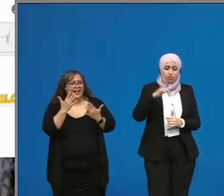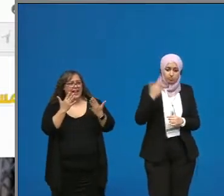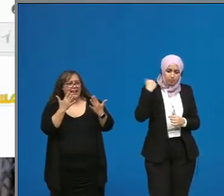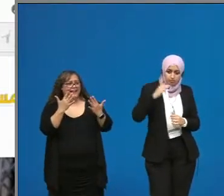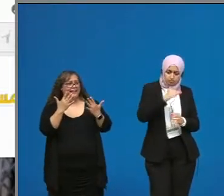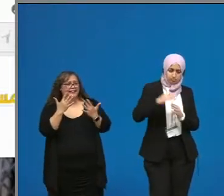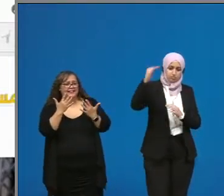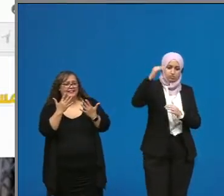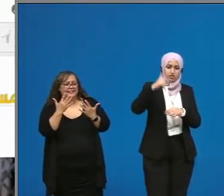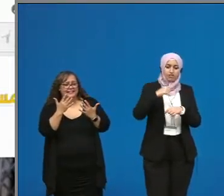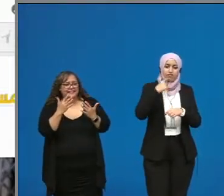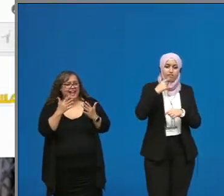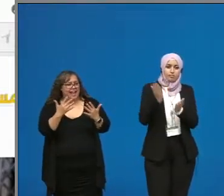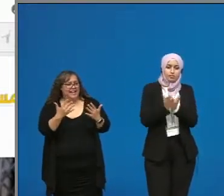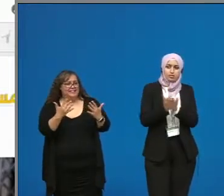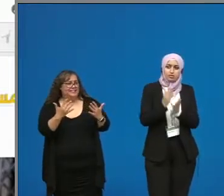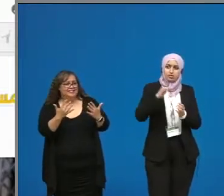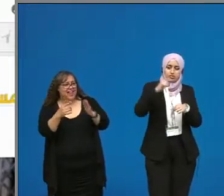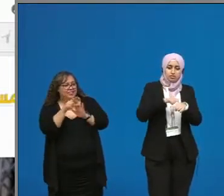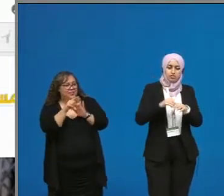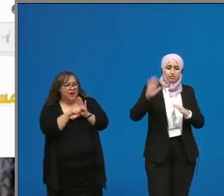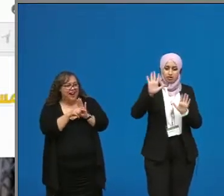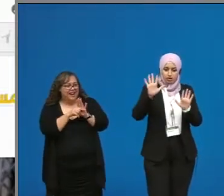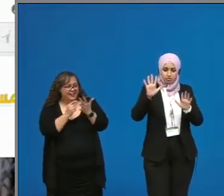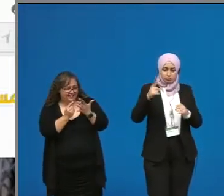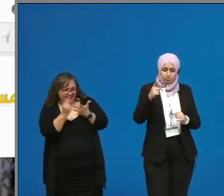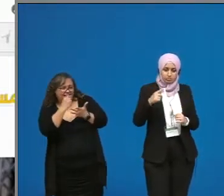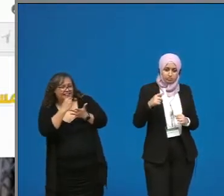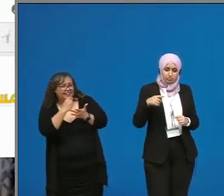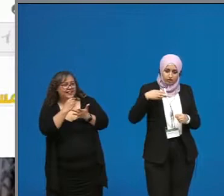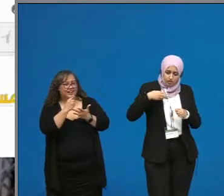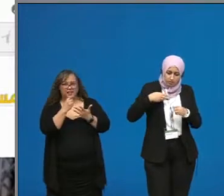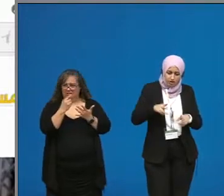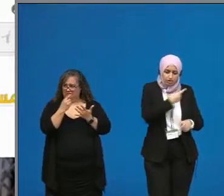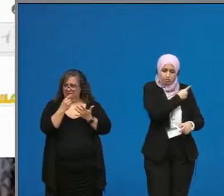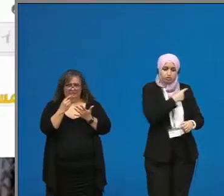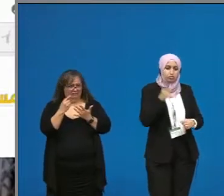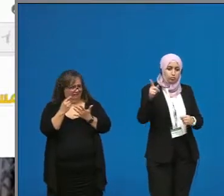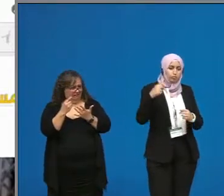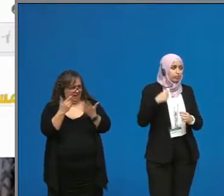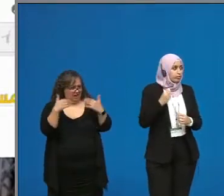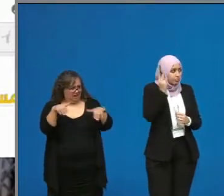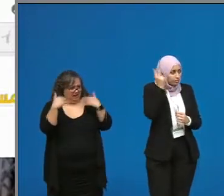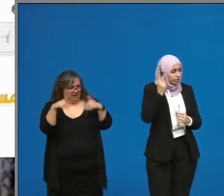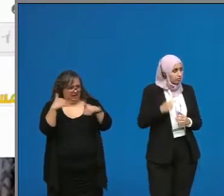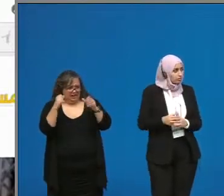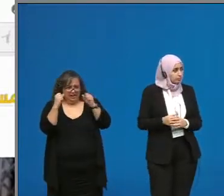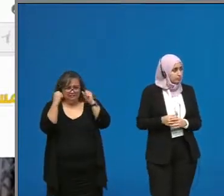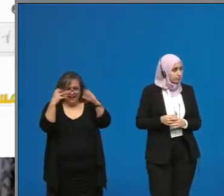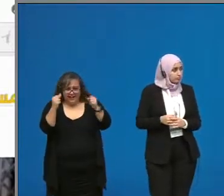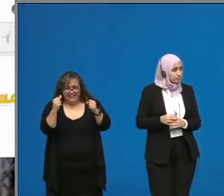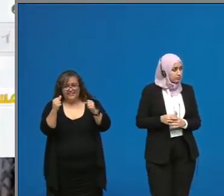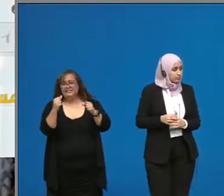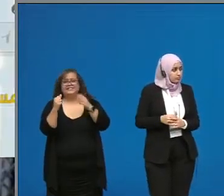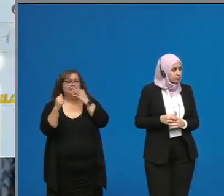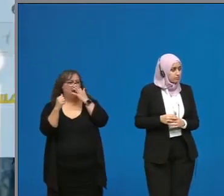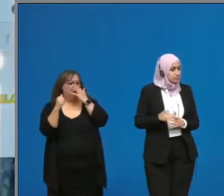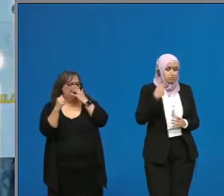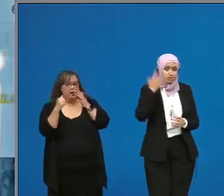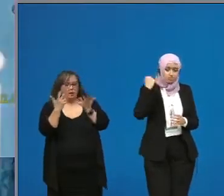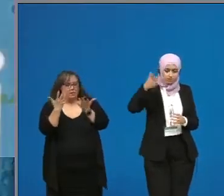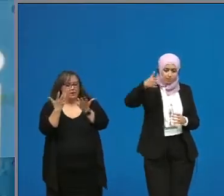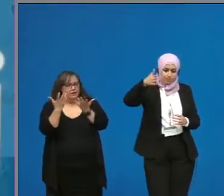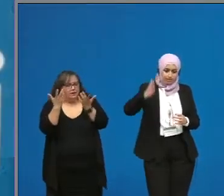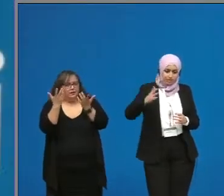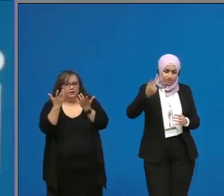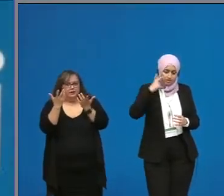okay? How many 10th graders now that we have that we need to pay attention to and look for what skills they have